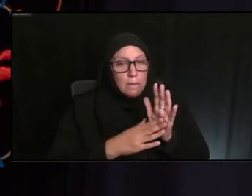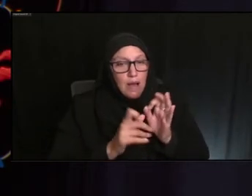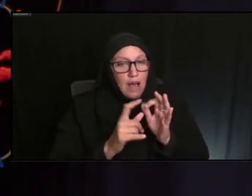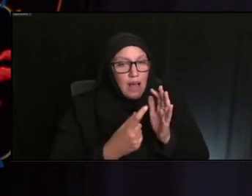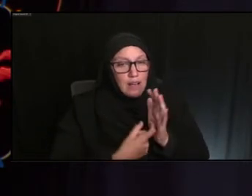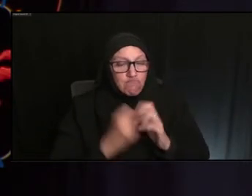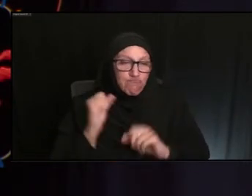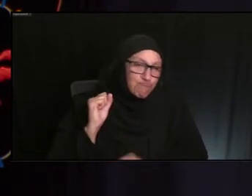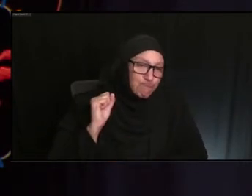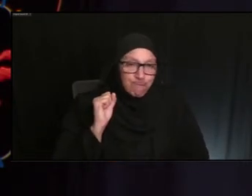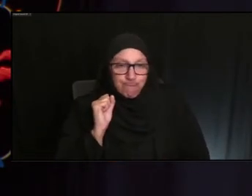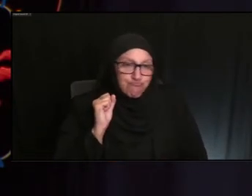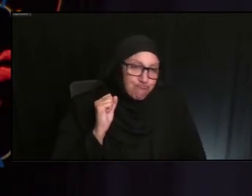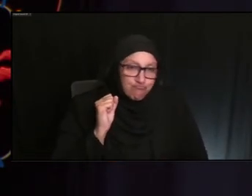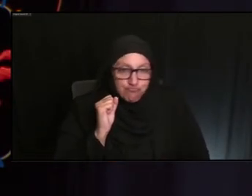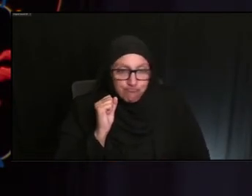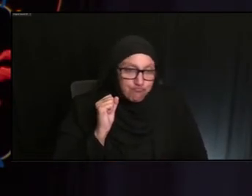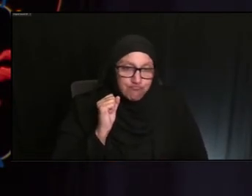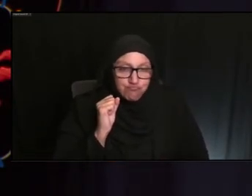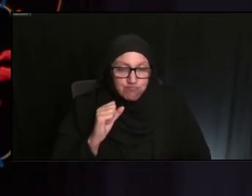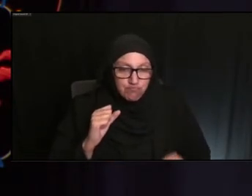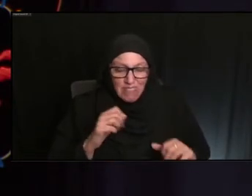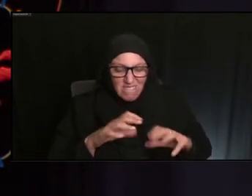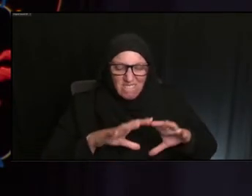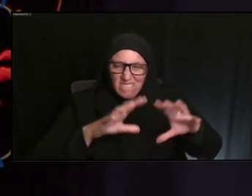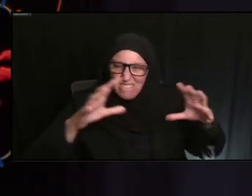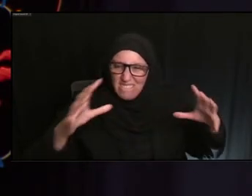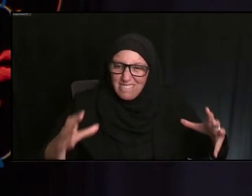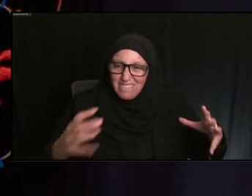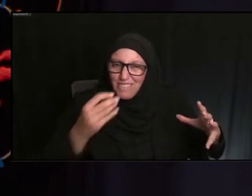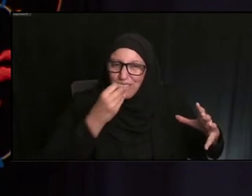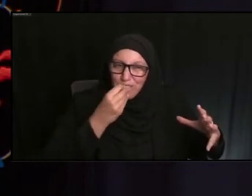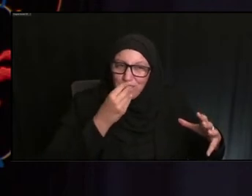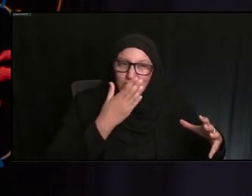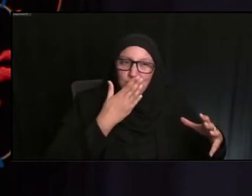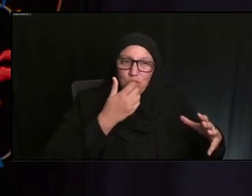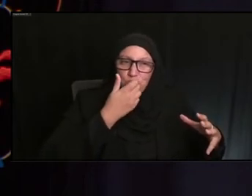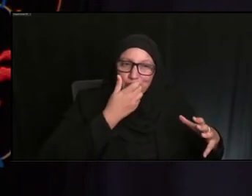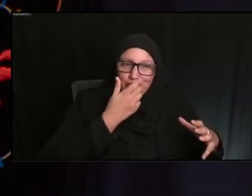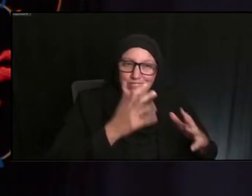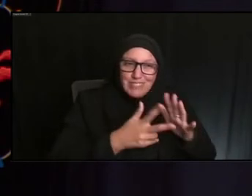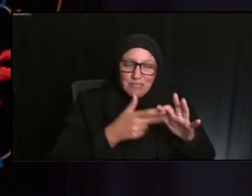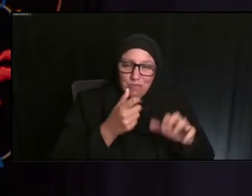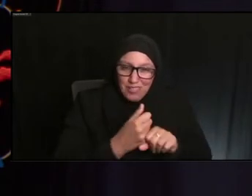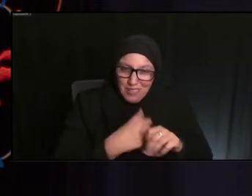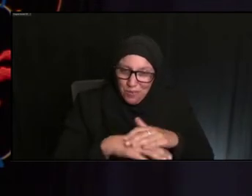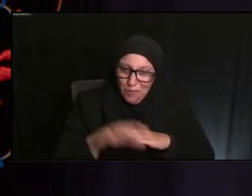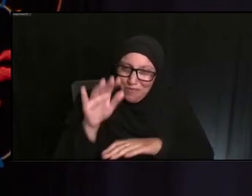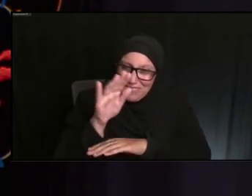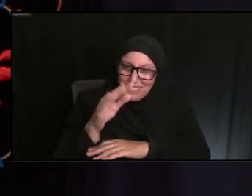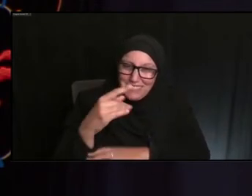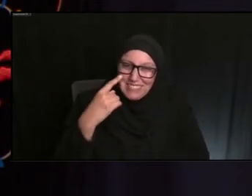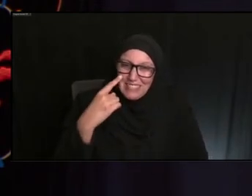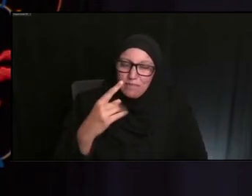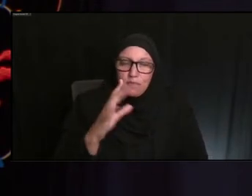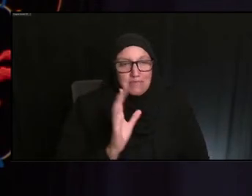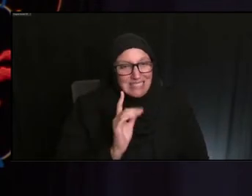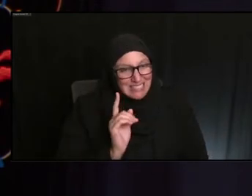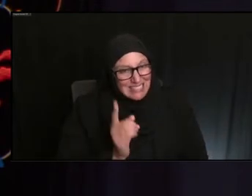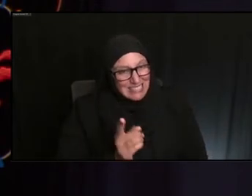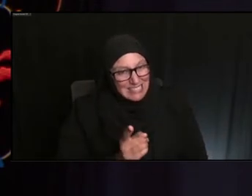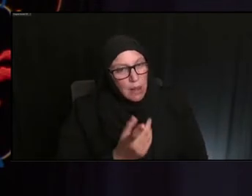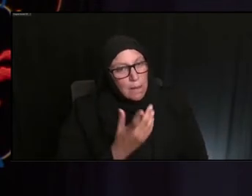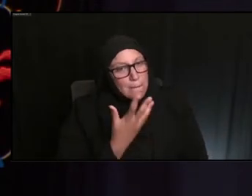overseas, you see the carts called vegetables or fruit and they sell. So he came up and said to him, all right, the whole tray you've got, how much